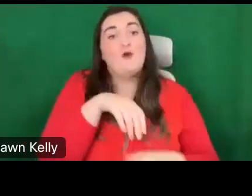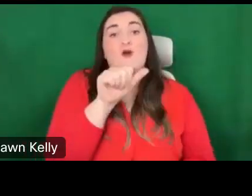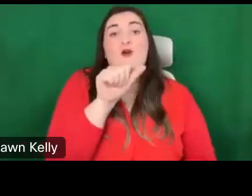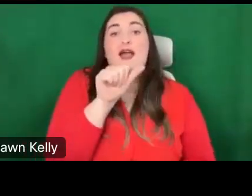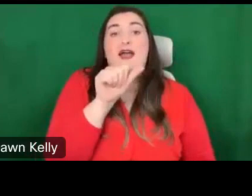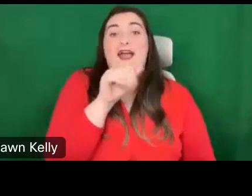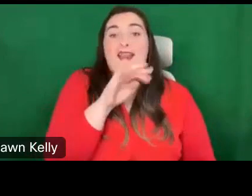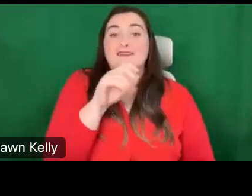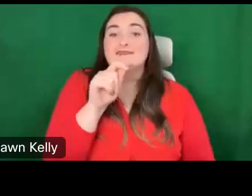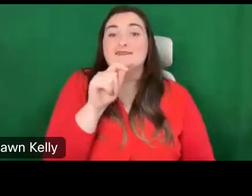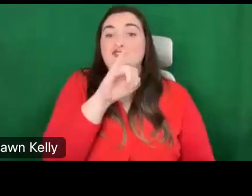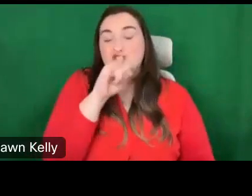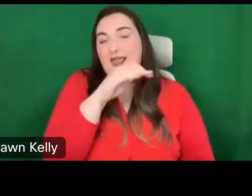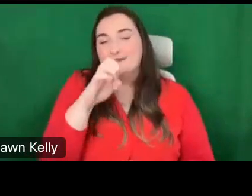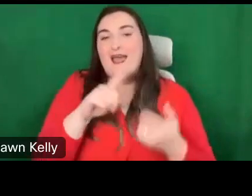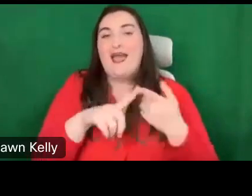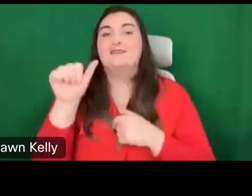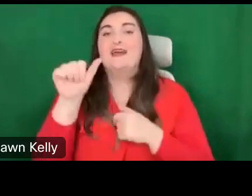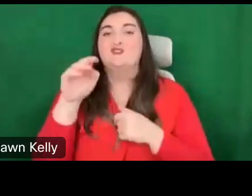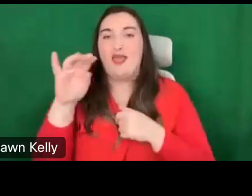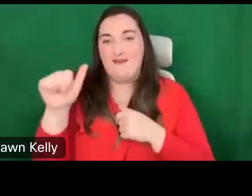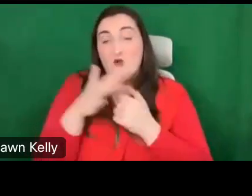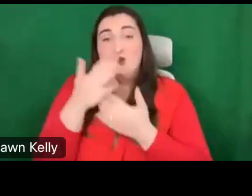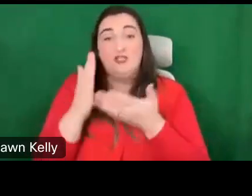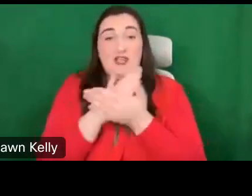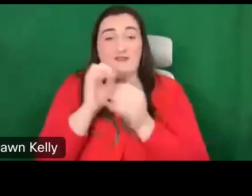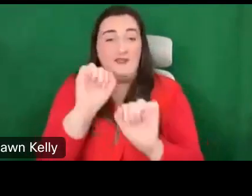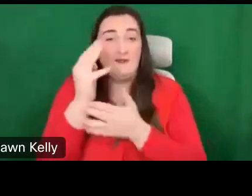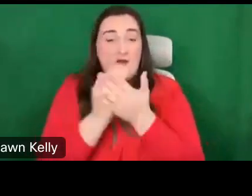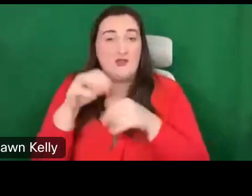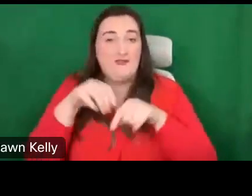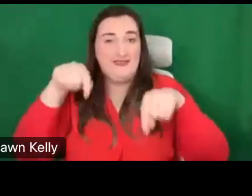their information and their knowledge on that piece. Thank you.